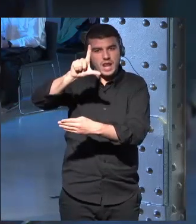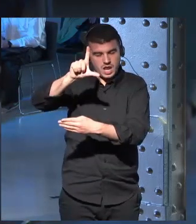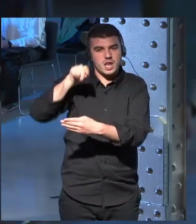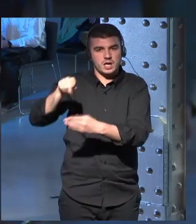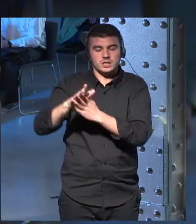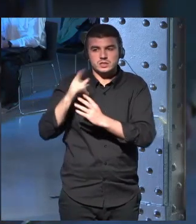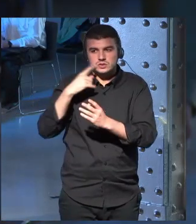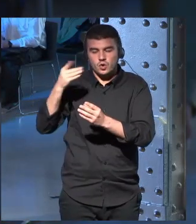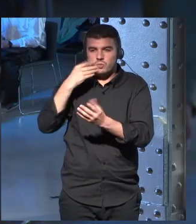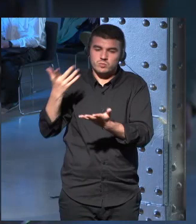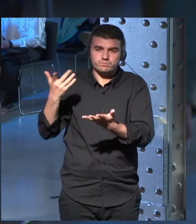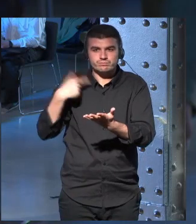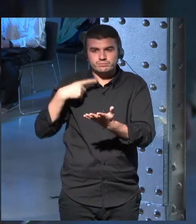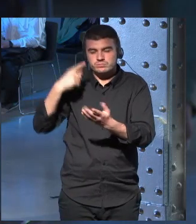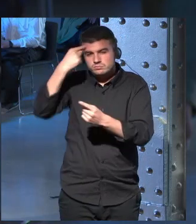looking back,